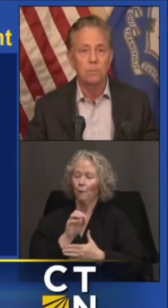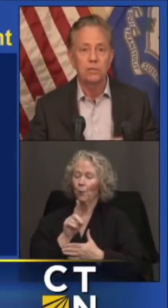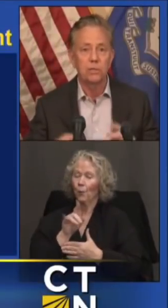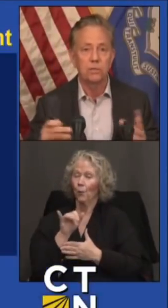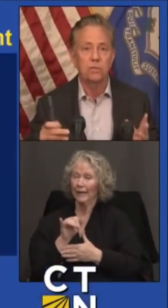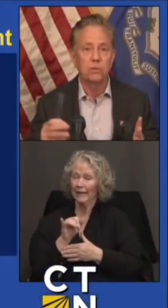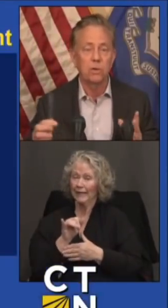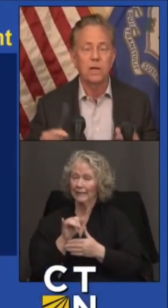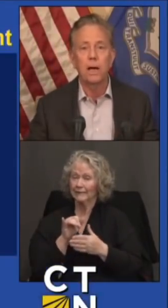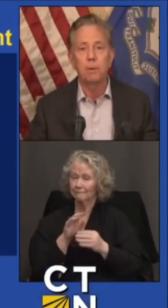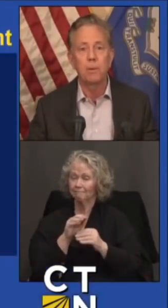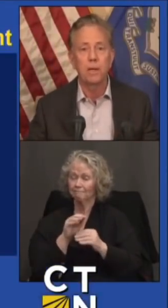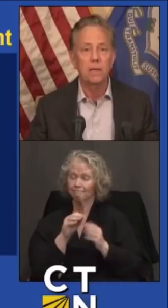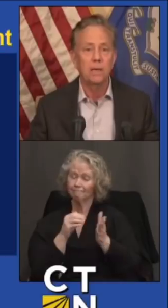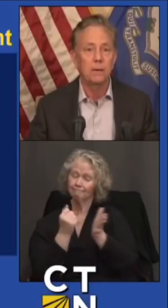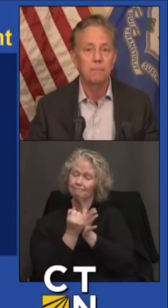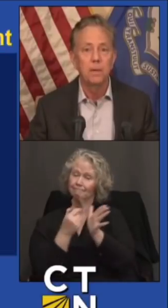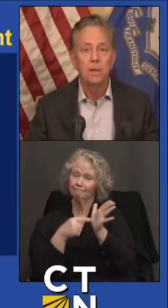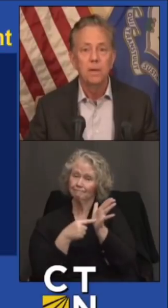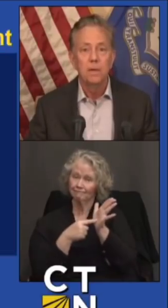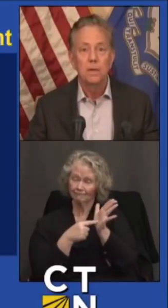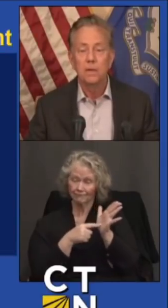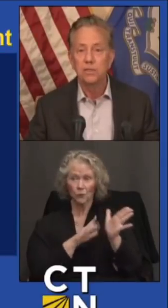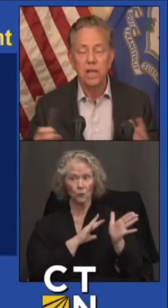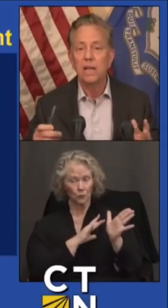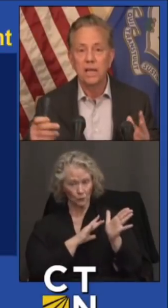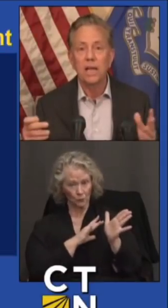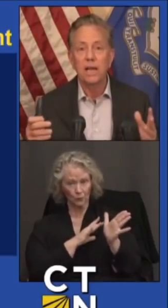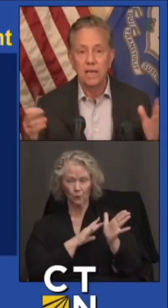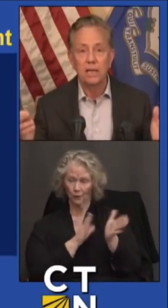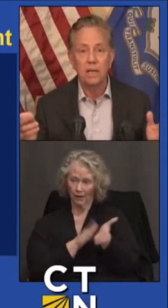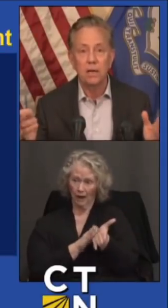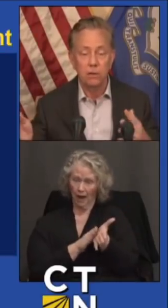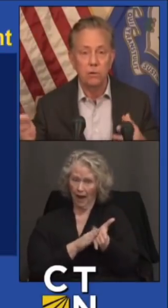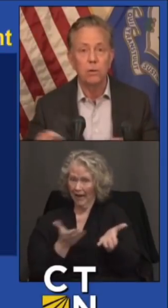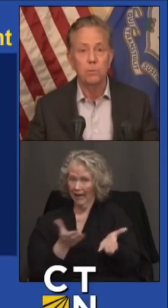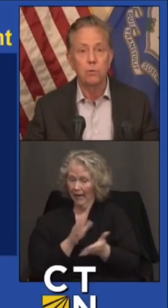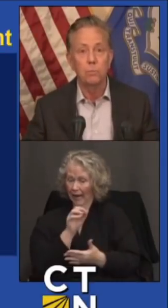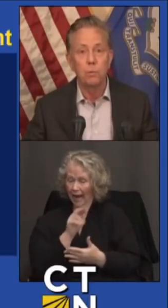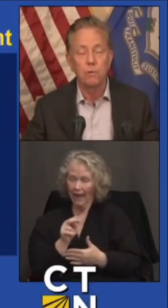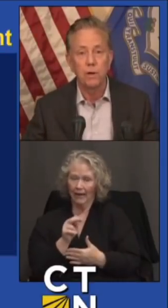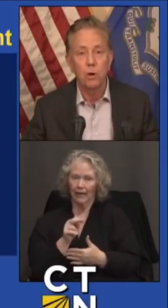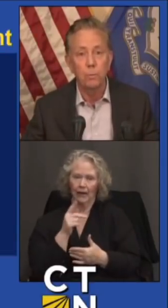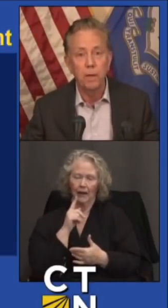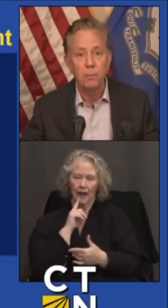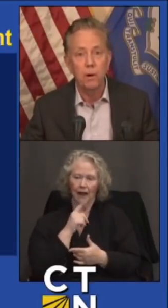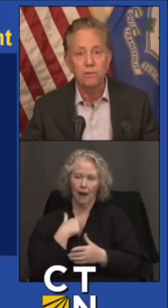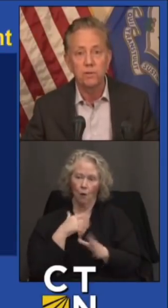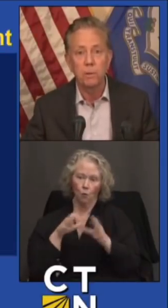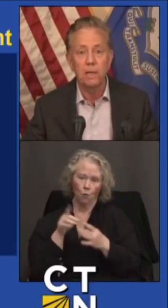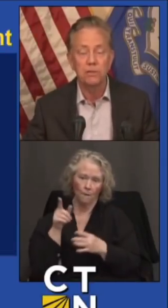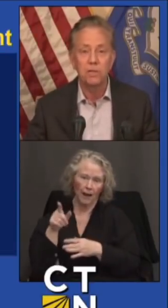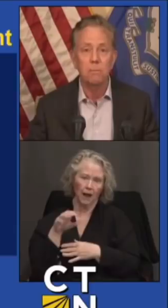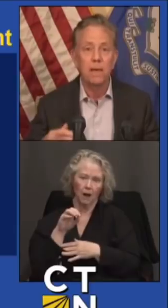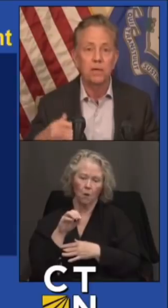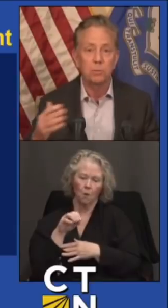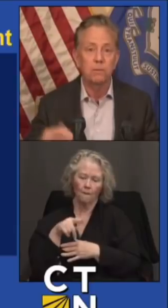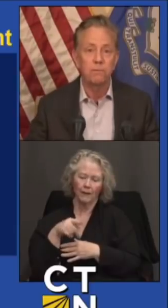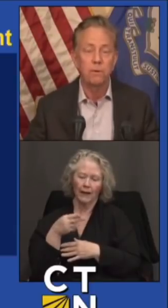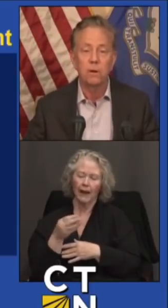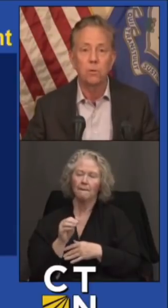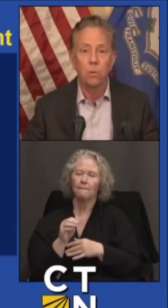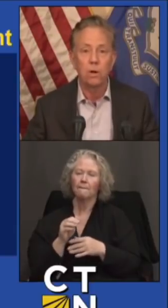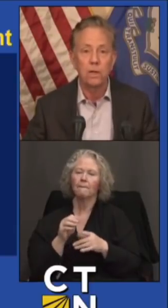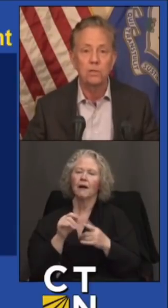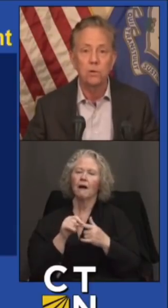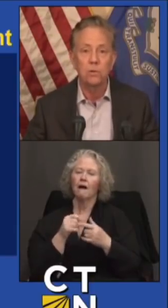Volcker Commission, just sort of complimenting the state of Connecticut and our incredible group over at OPM, Office of Policy and Management,